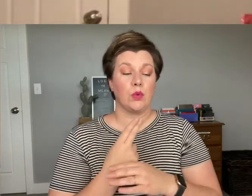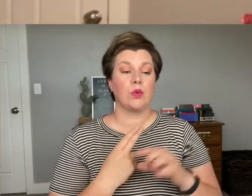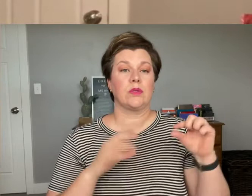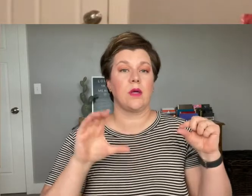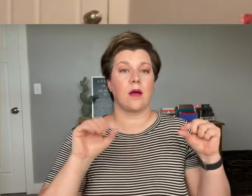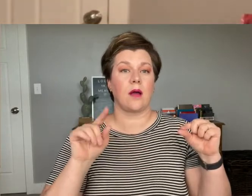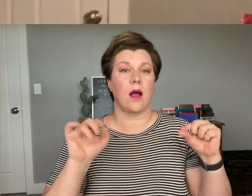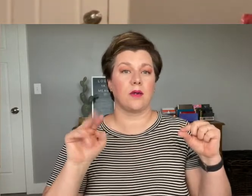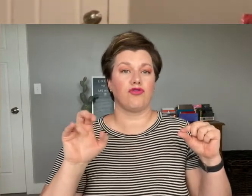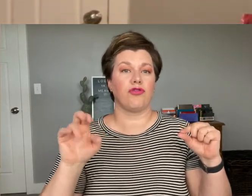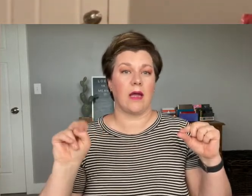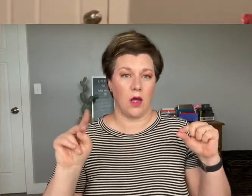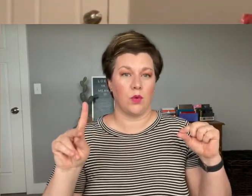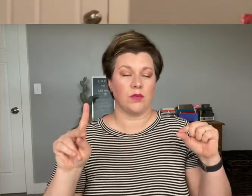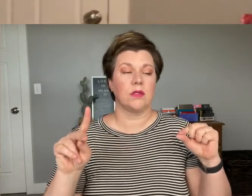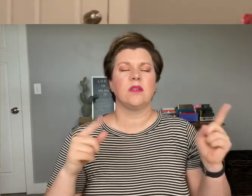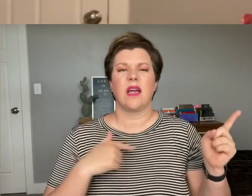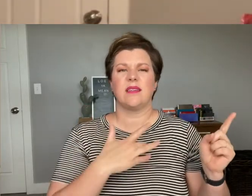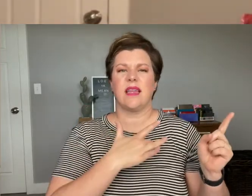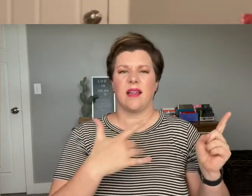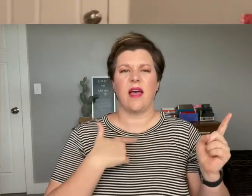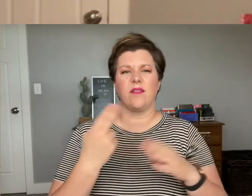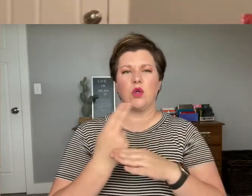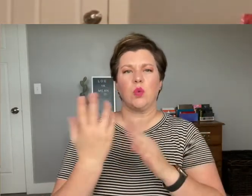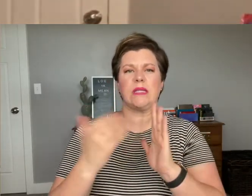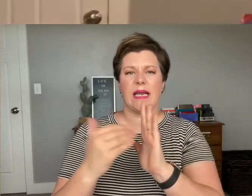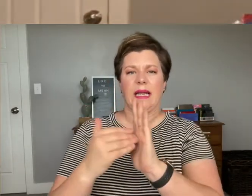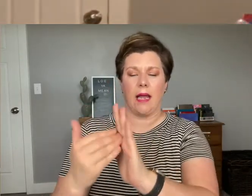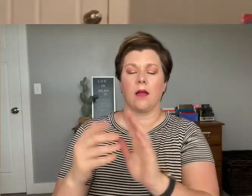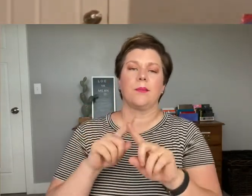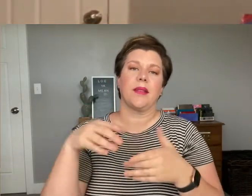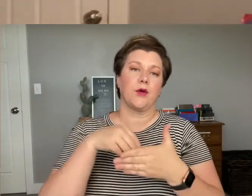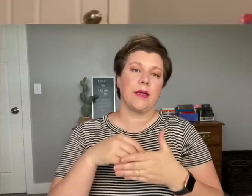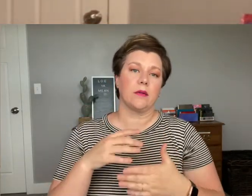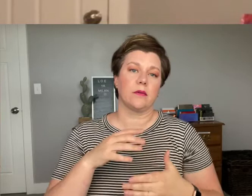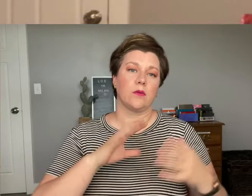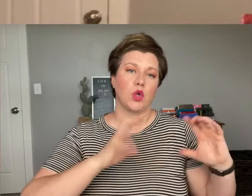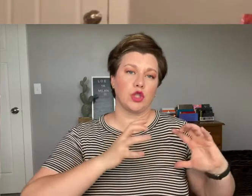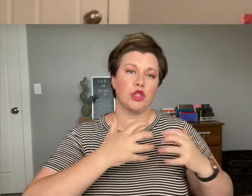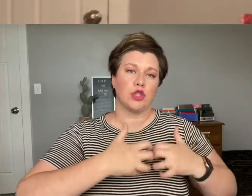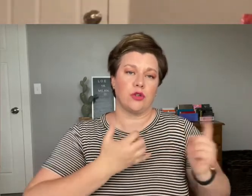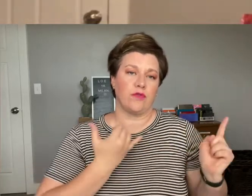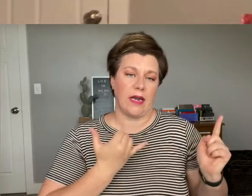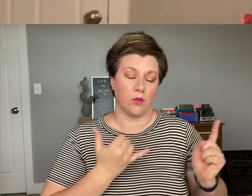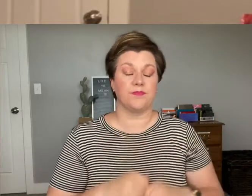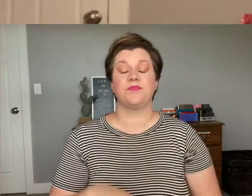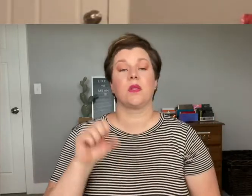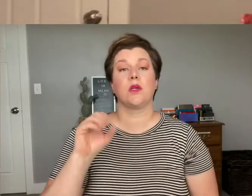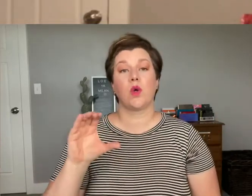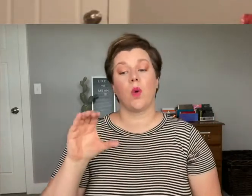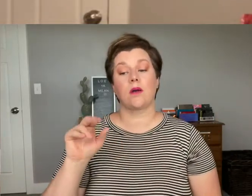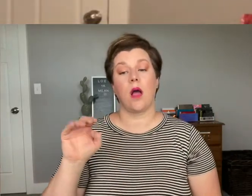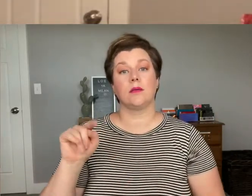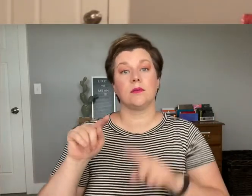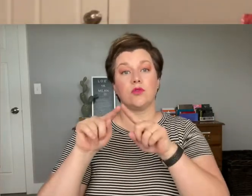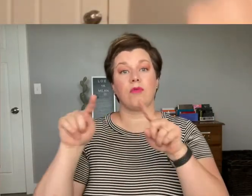cotton round. I usually have reusable cotton rounds, but they're in the wash right now. So you basically just soak